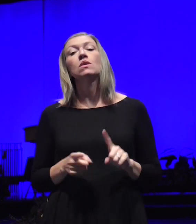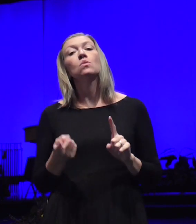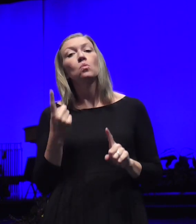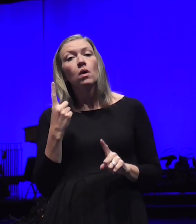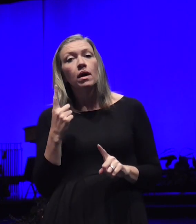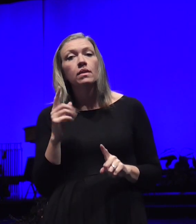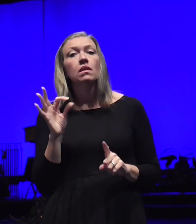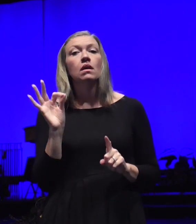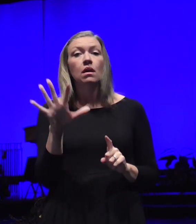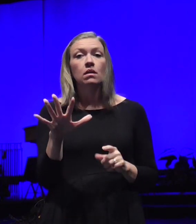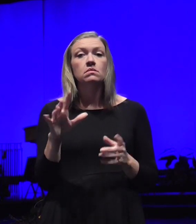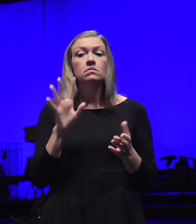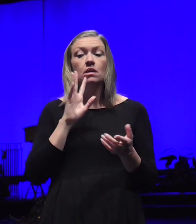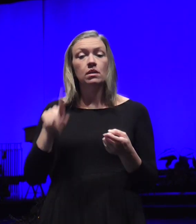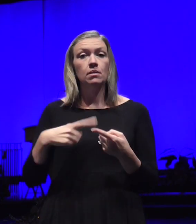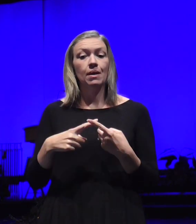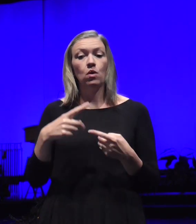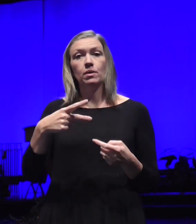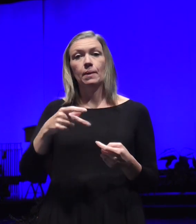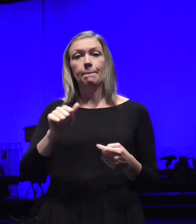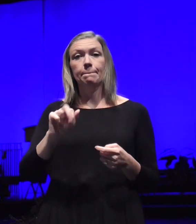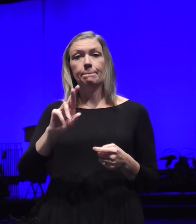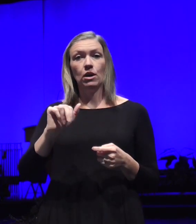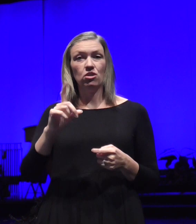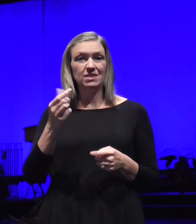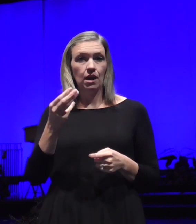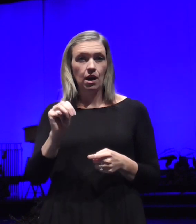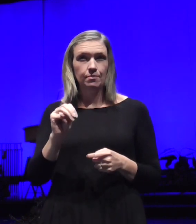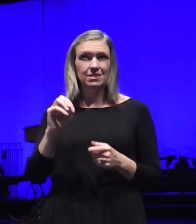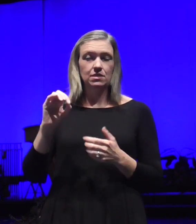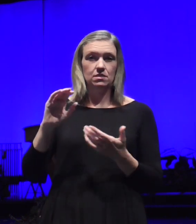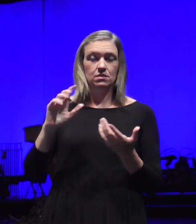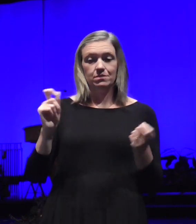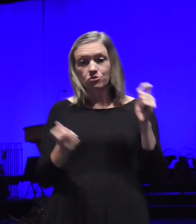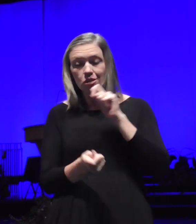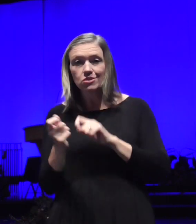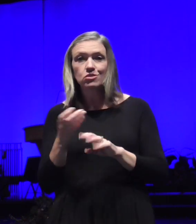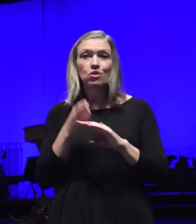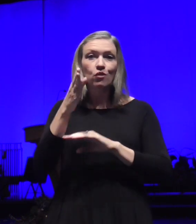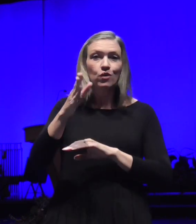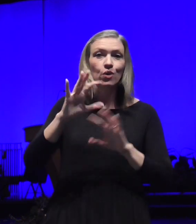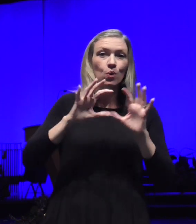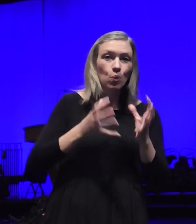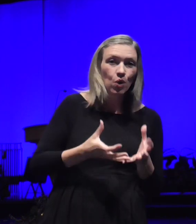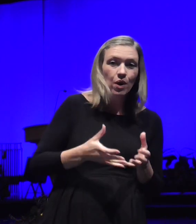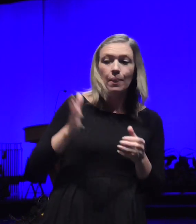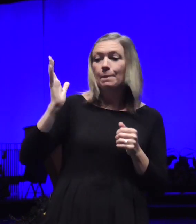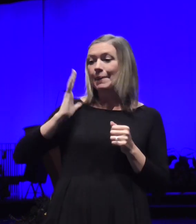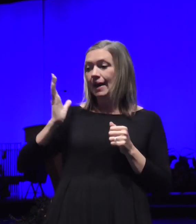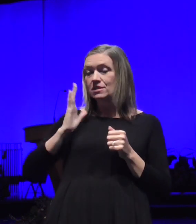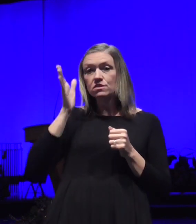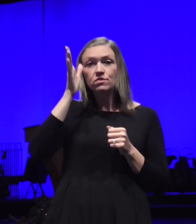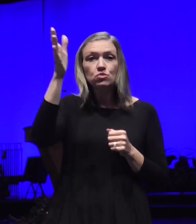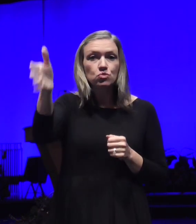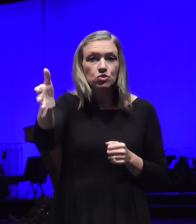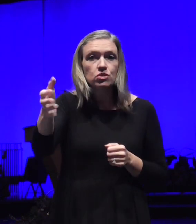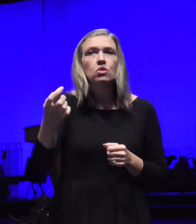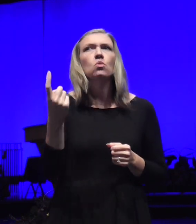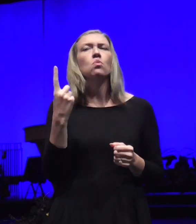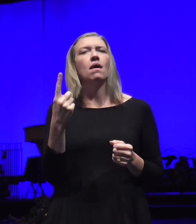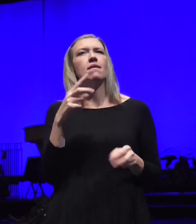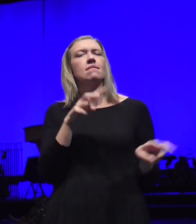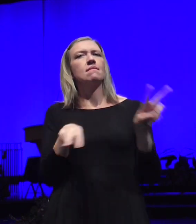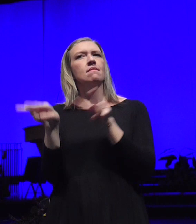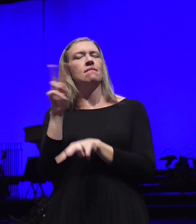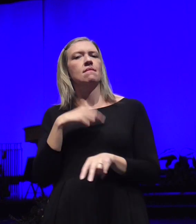speaking about paradigms of the globe and the world and the past and the future, an observation that I've had